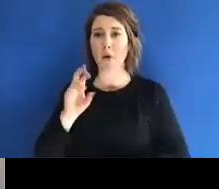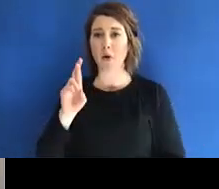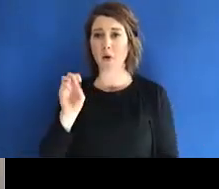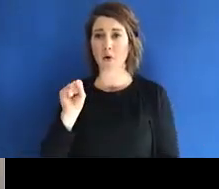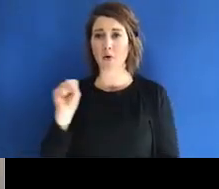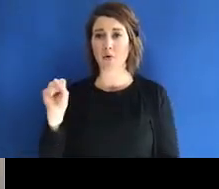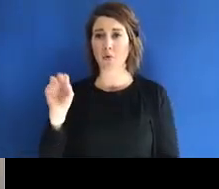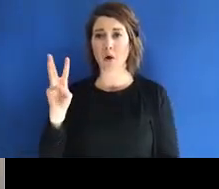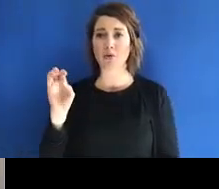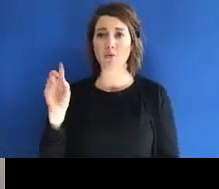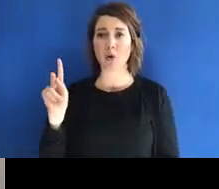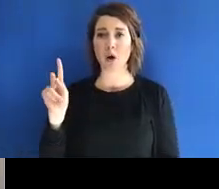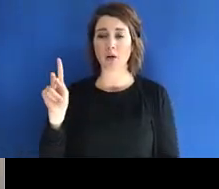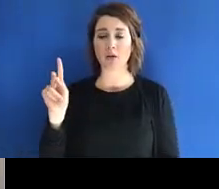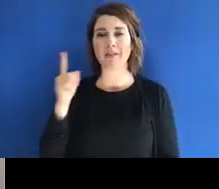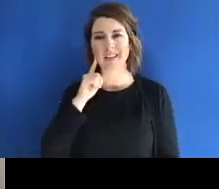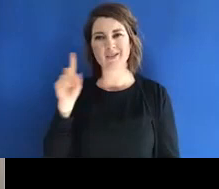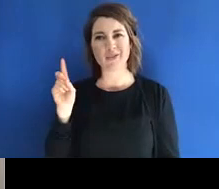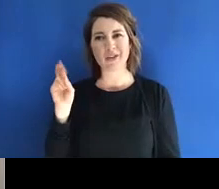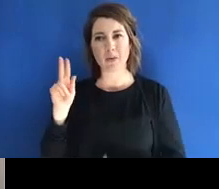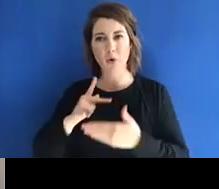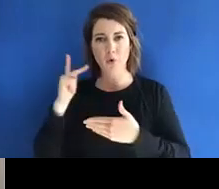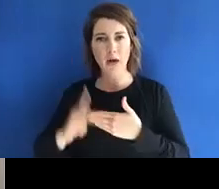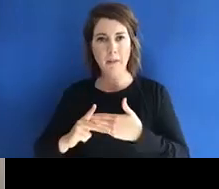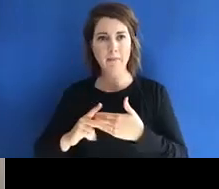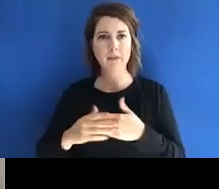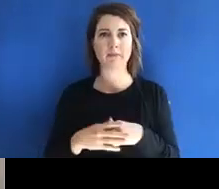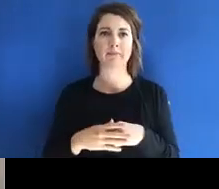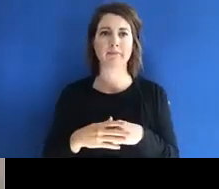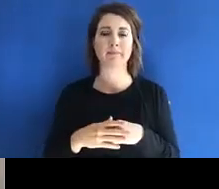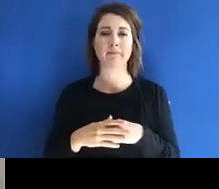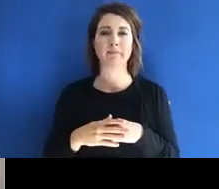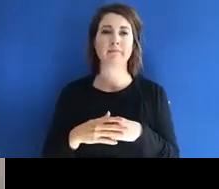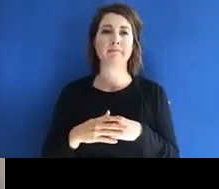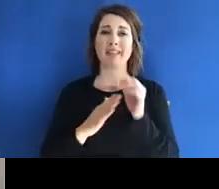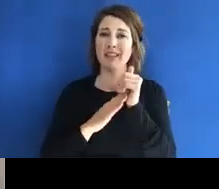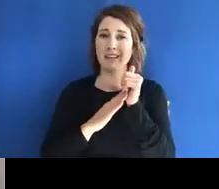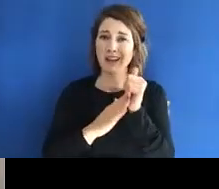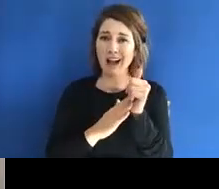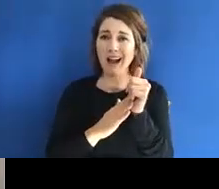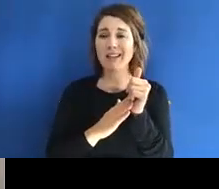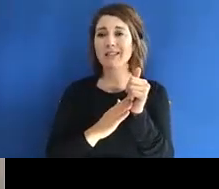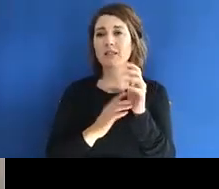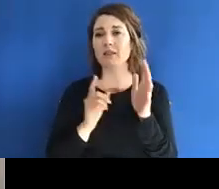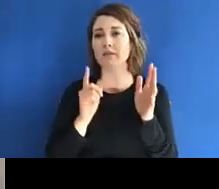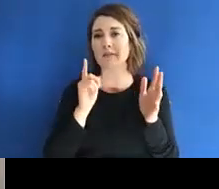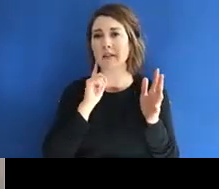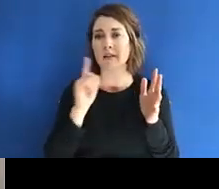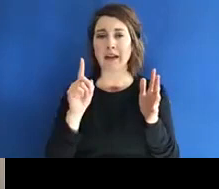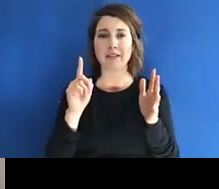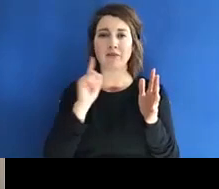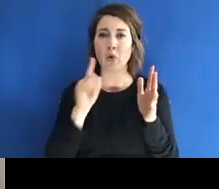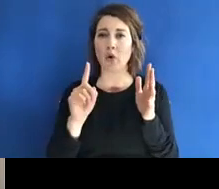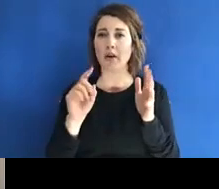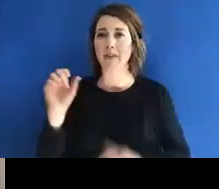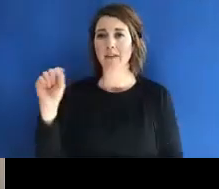VR programs. 2 guides on collecting and reporting measurable skill gain rates